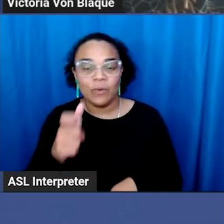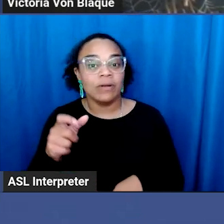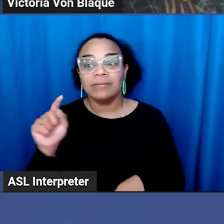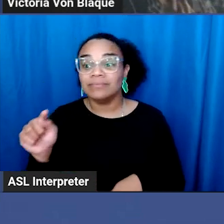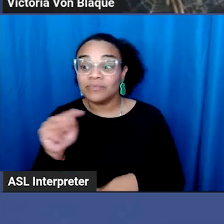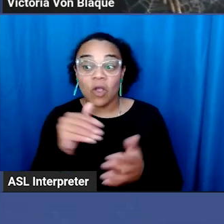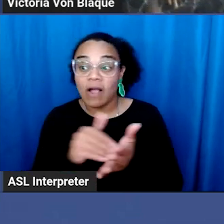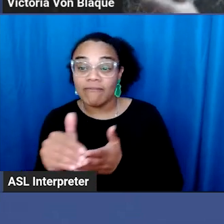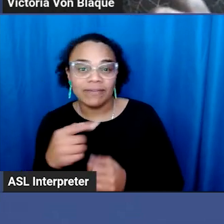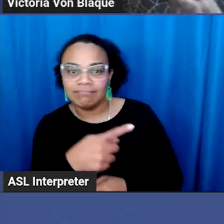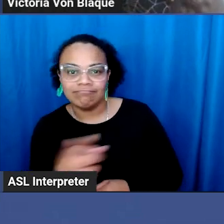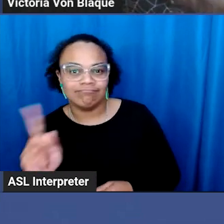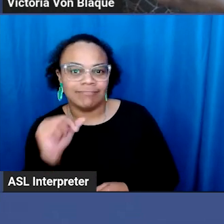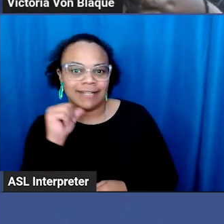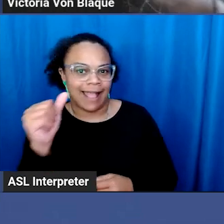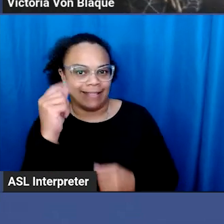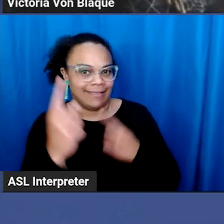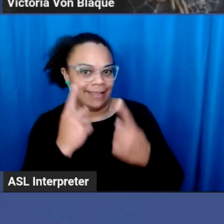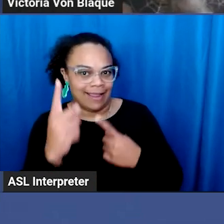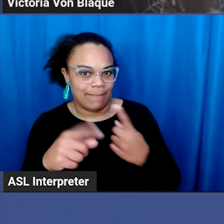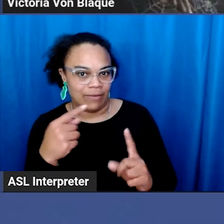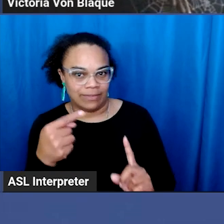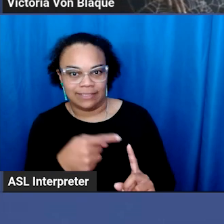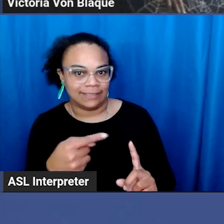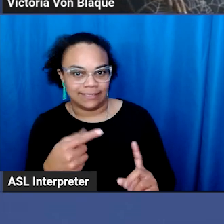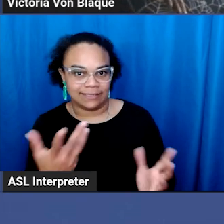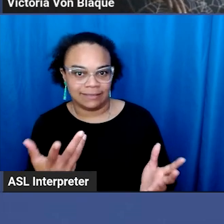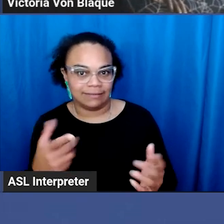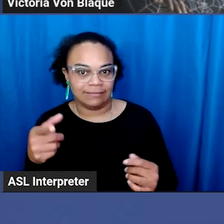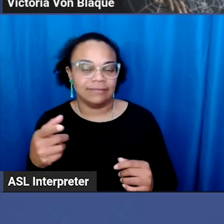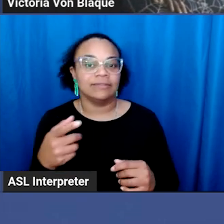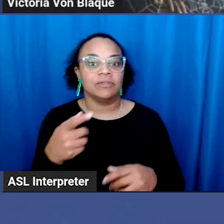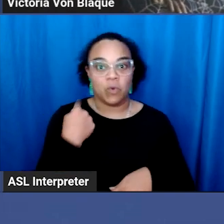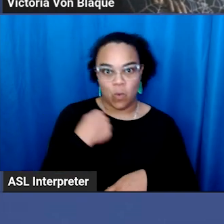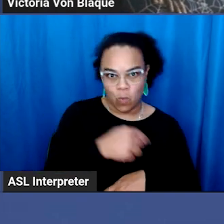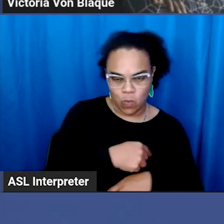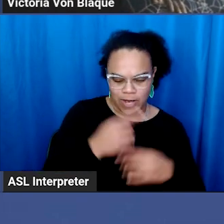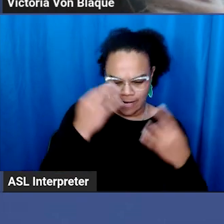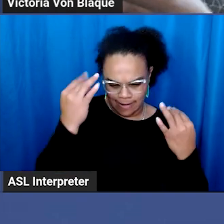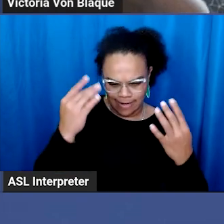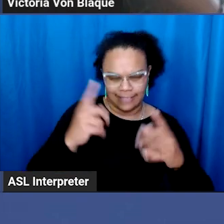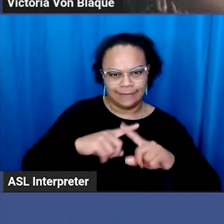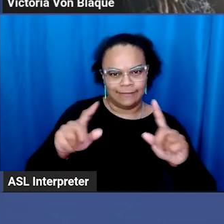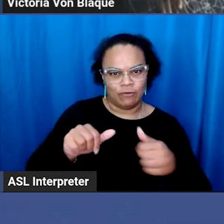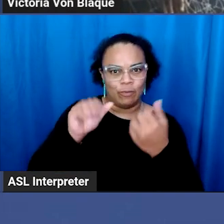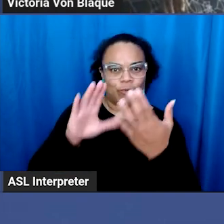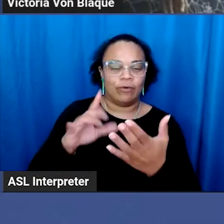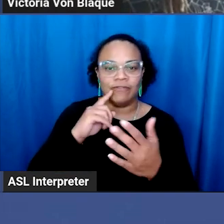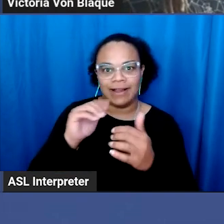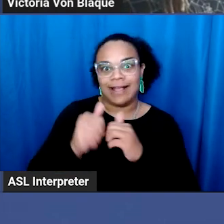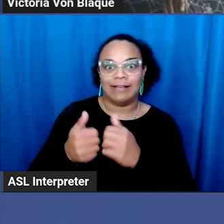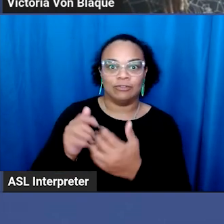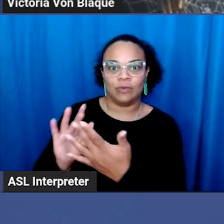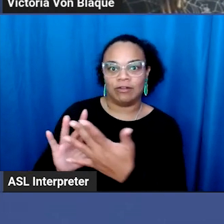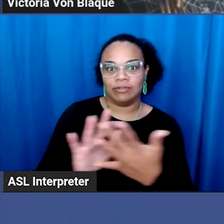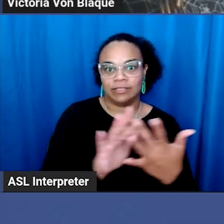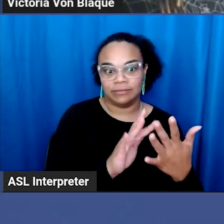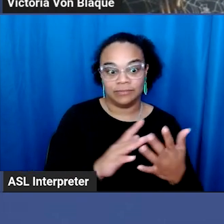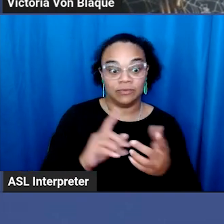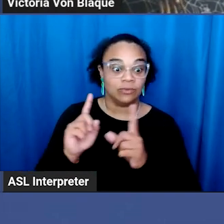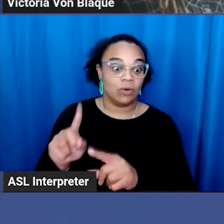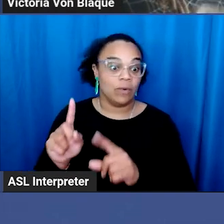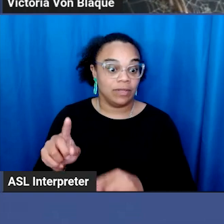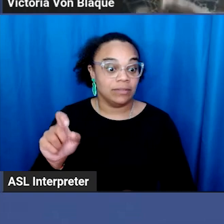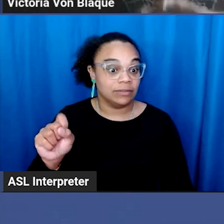about, again, thinking outside the box when it comes down to doing outreach. Going to strolls is